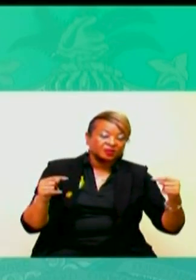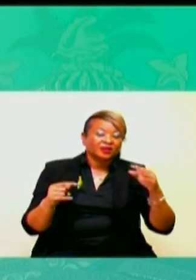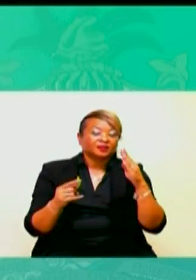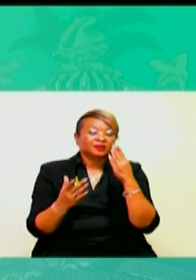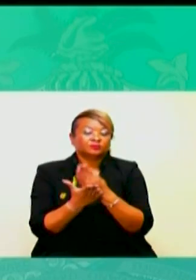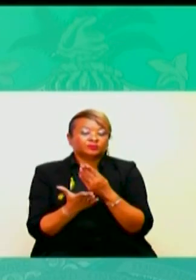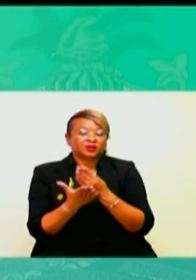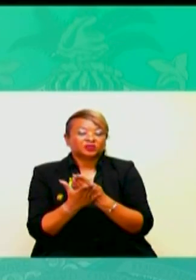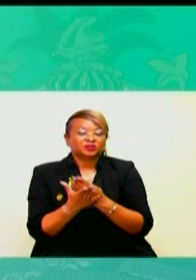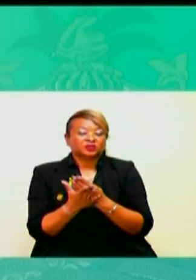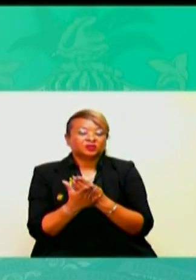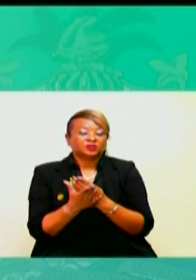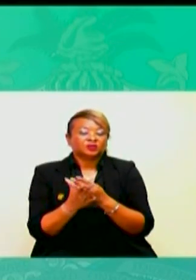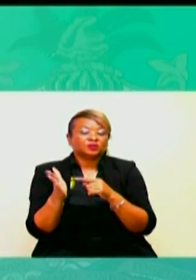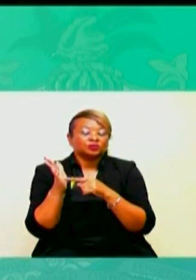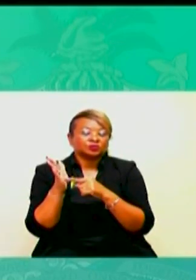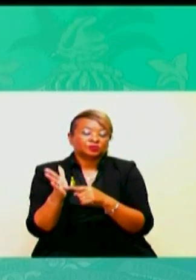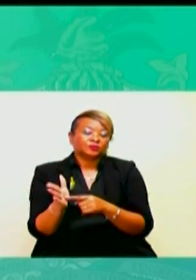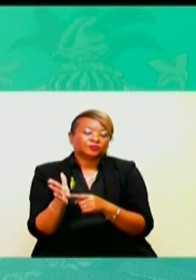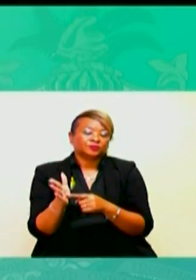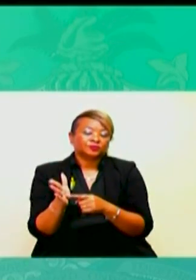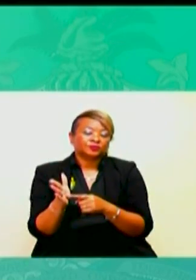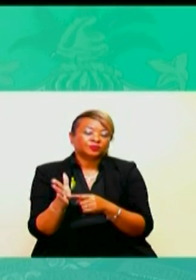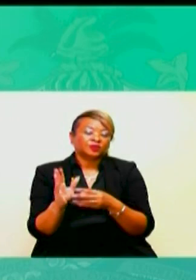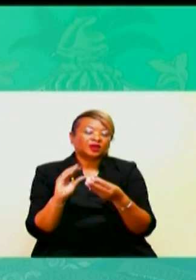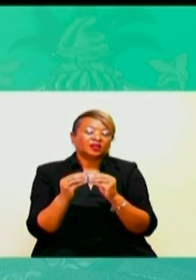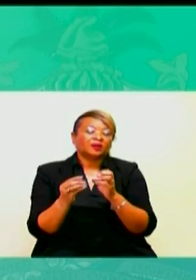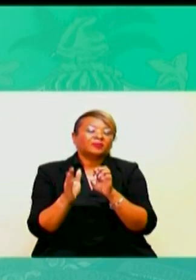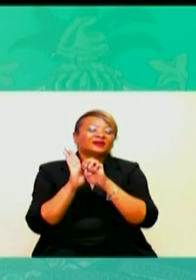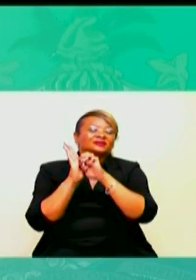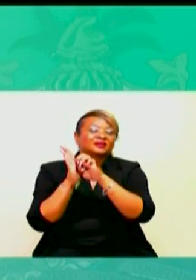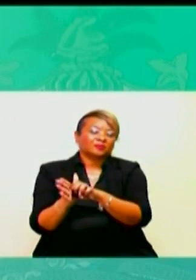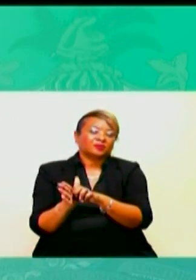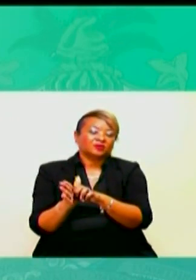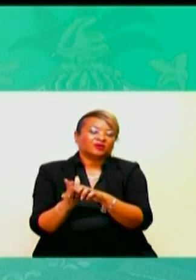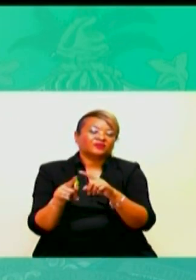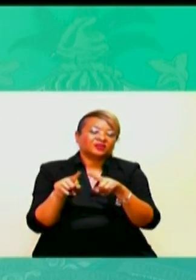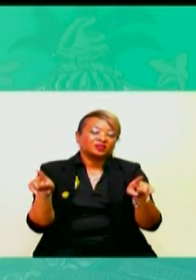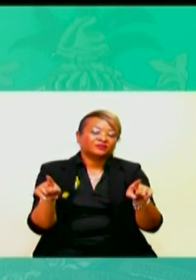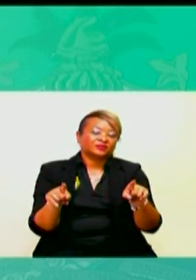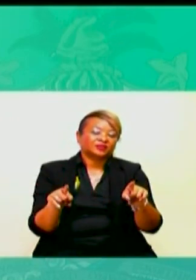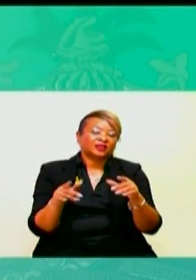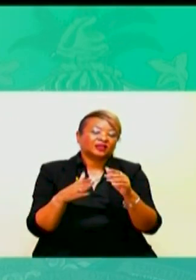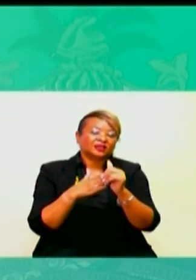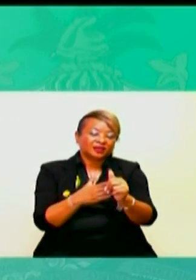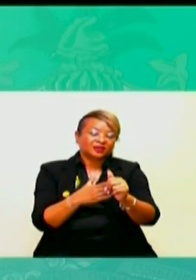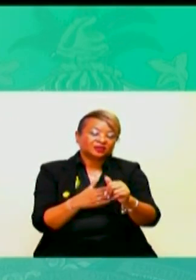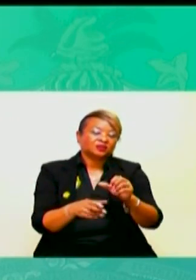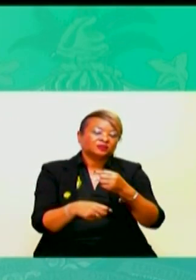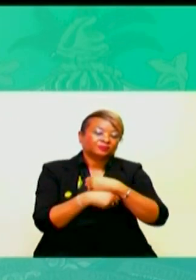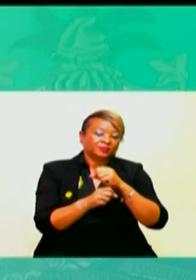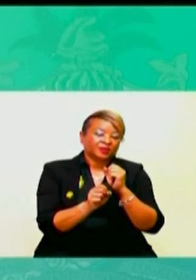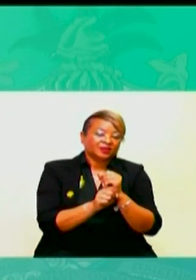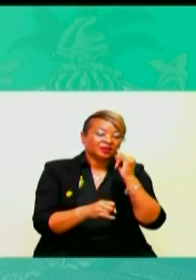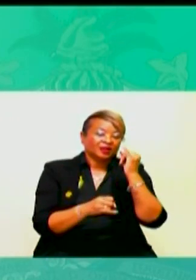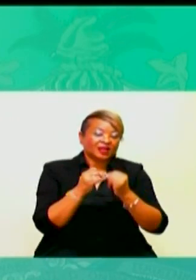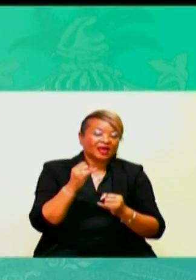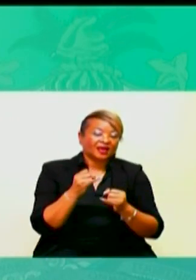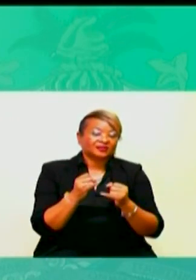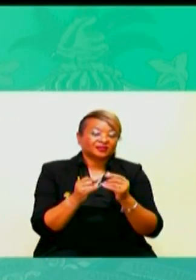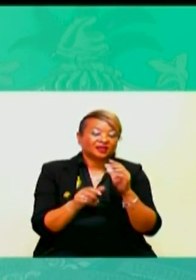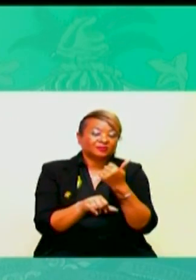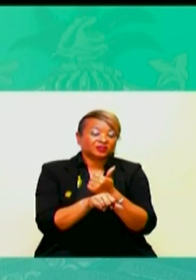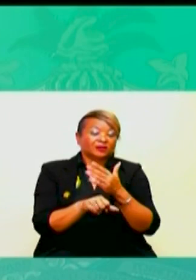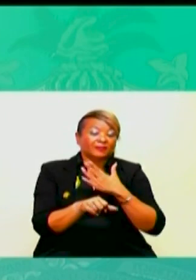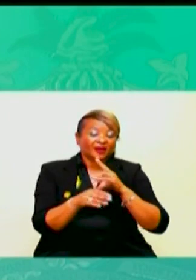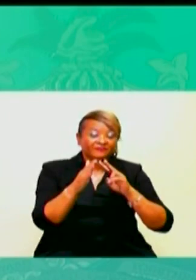budget marks, Madam Speaker, another example the difference that leadership makes. The last administration, in my